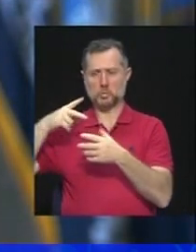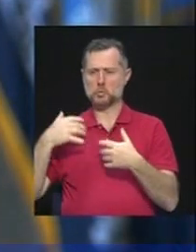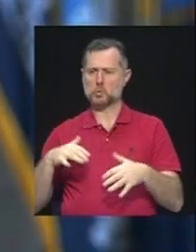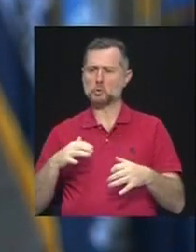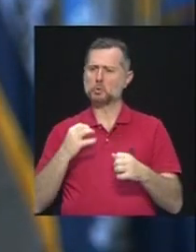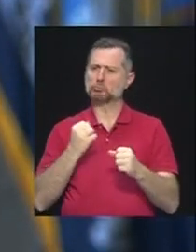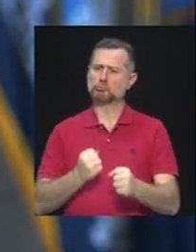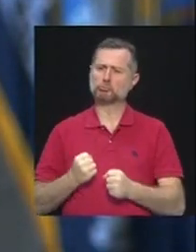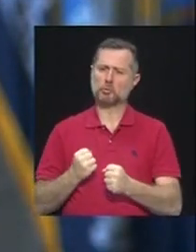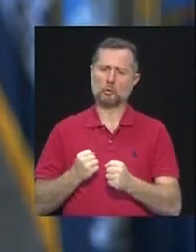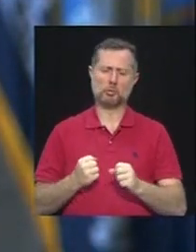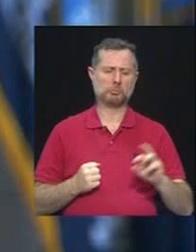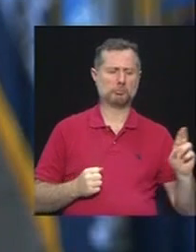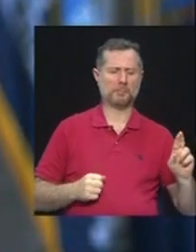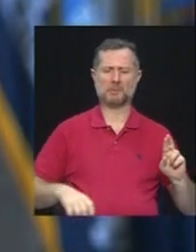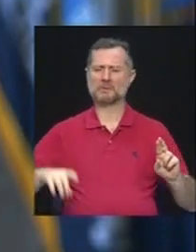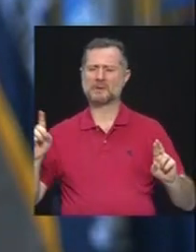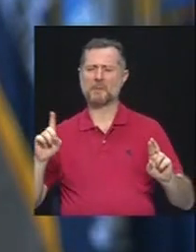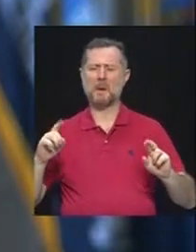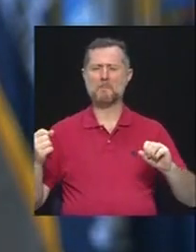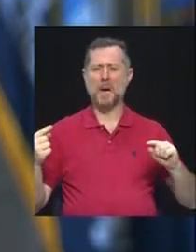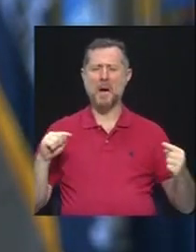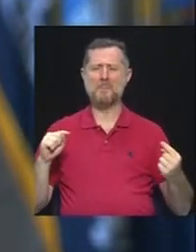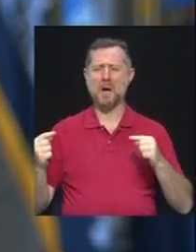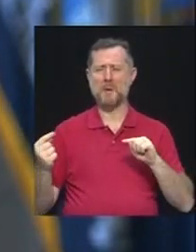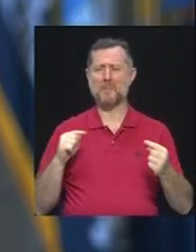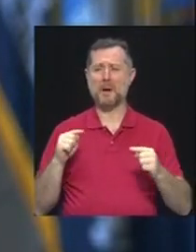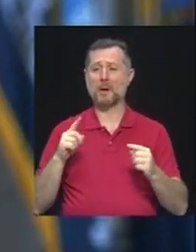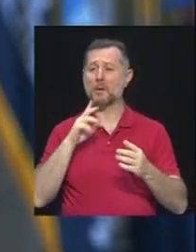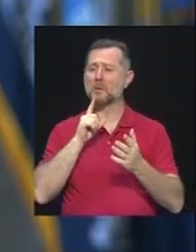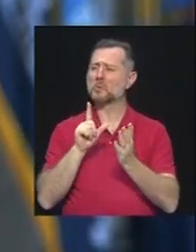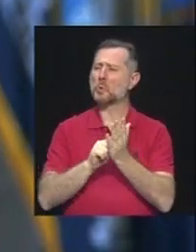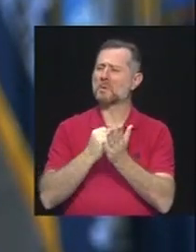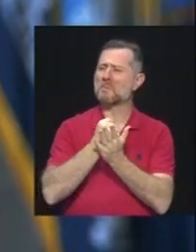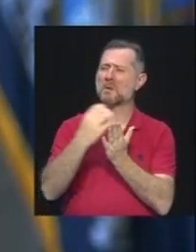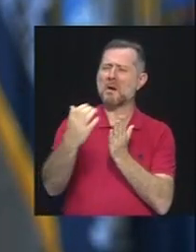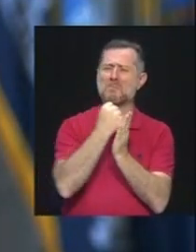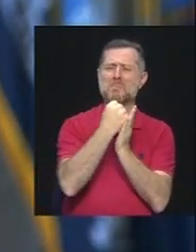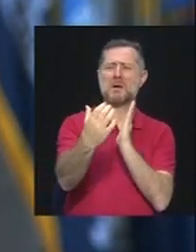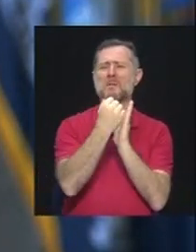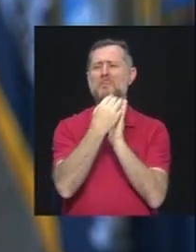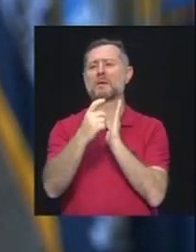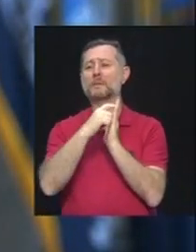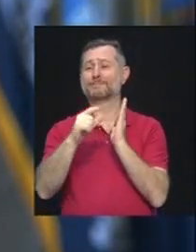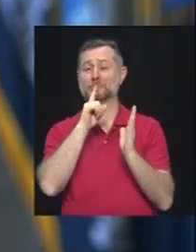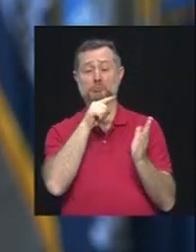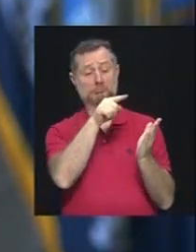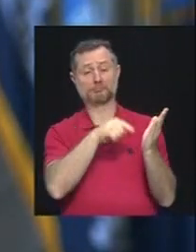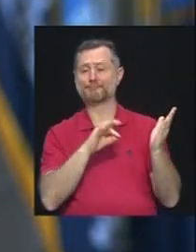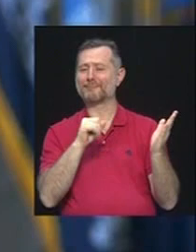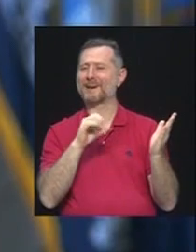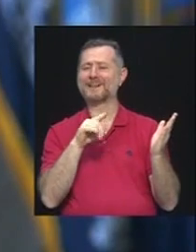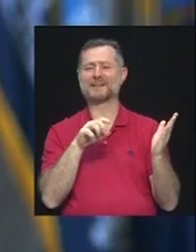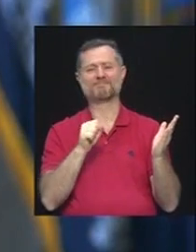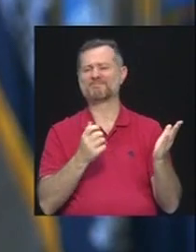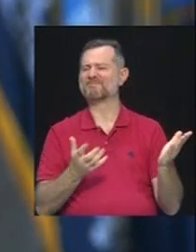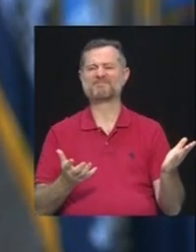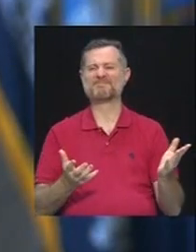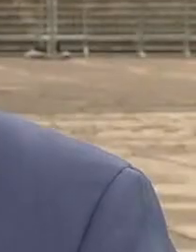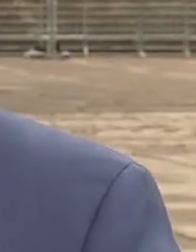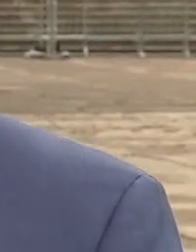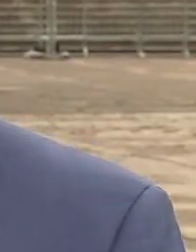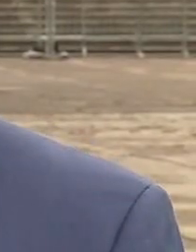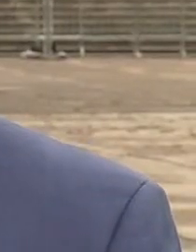without facts, you undermine the justice system. And that doesn't serve women, and it doesn't serve men or